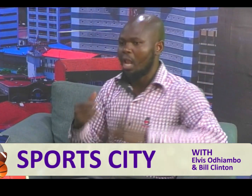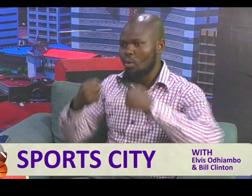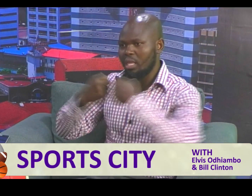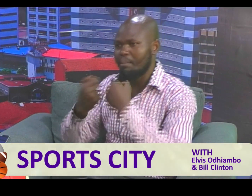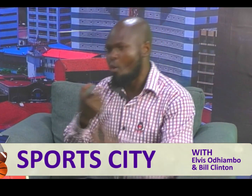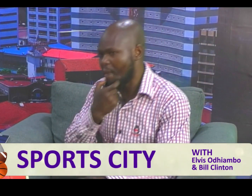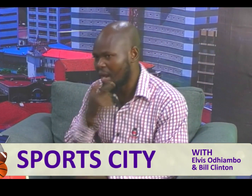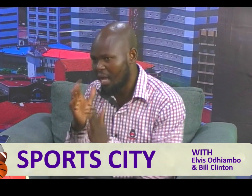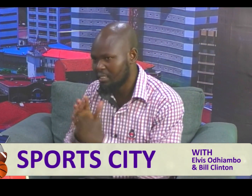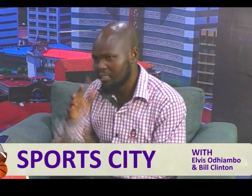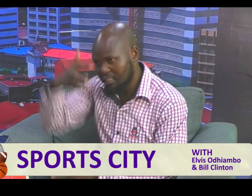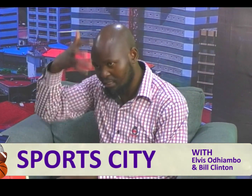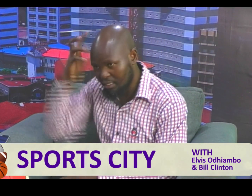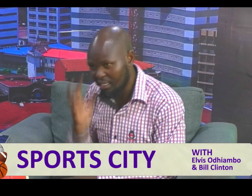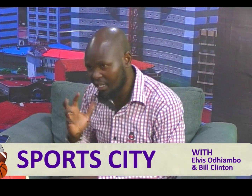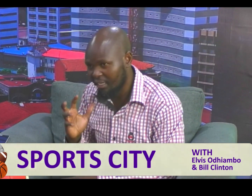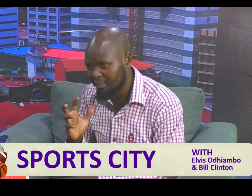Hello.